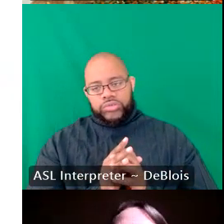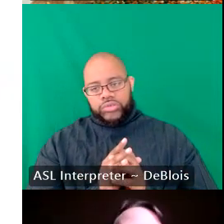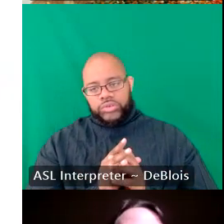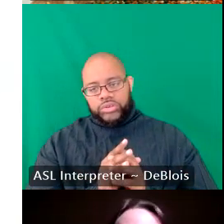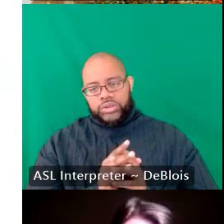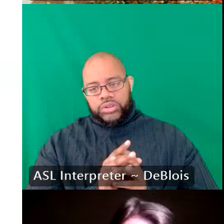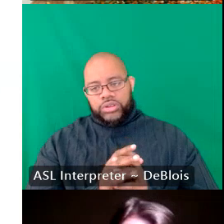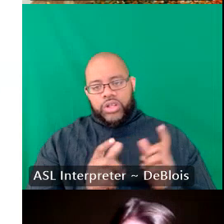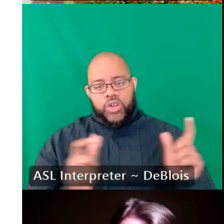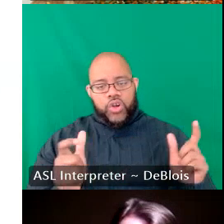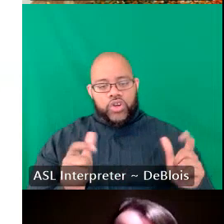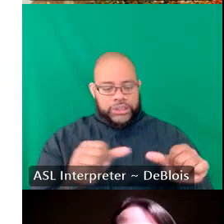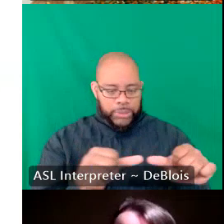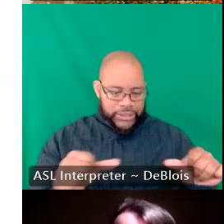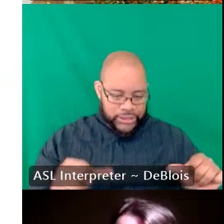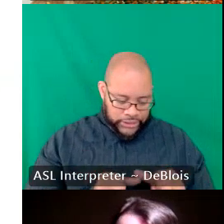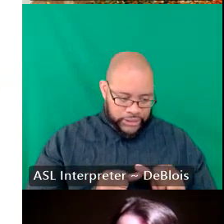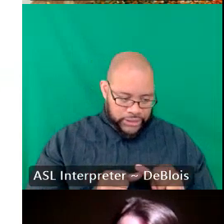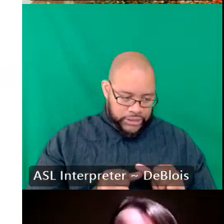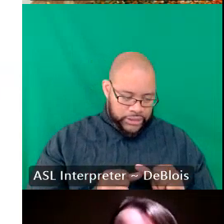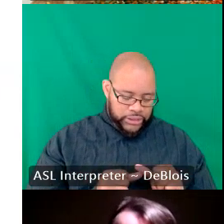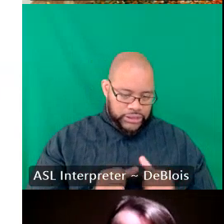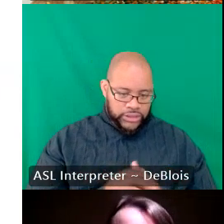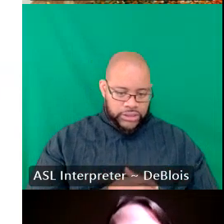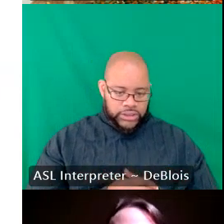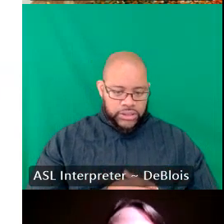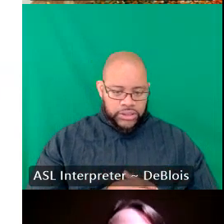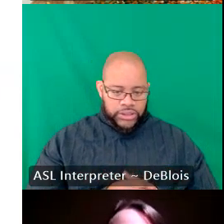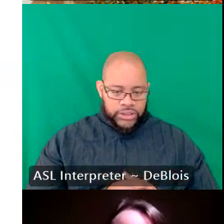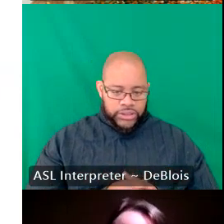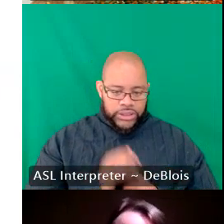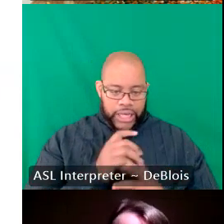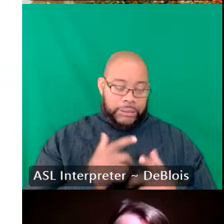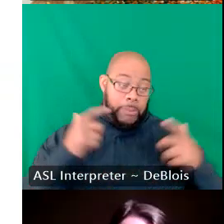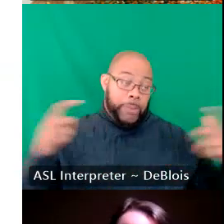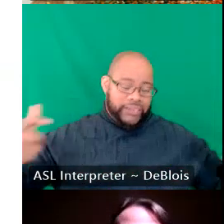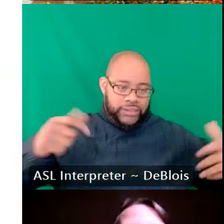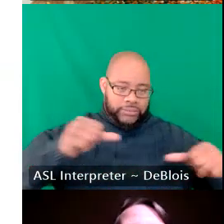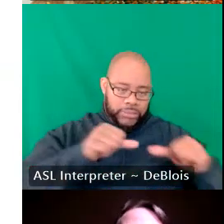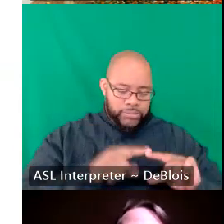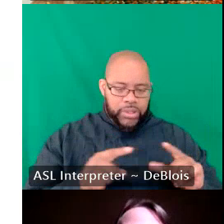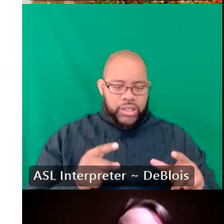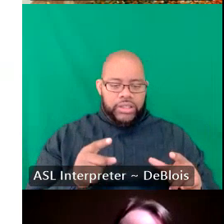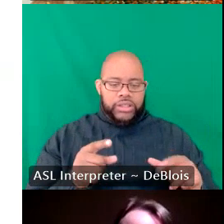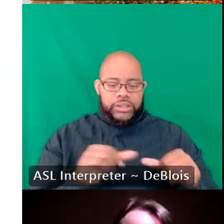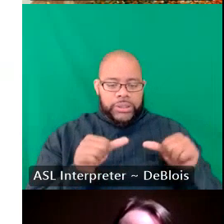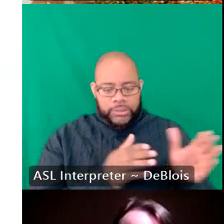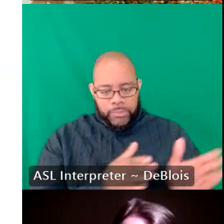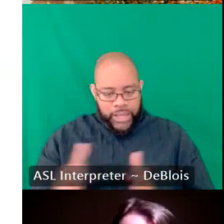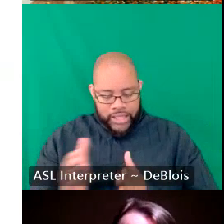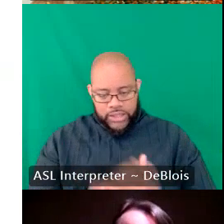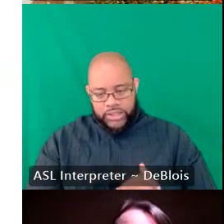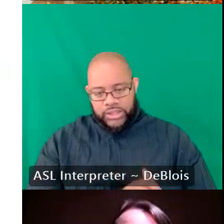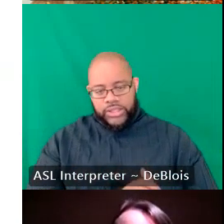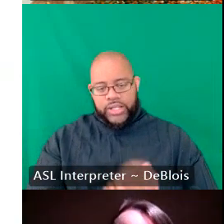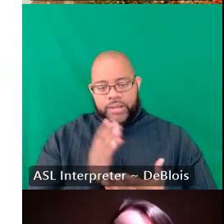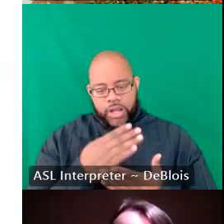very large space. Not NASA space, but space planning